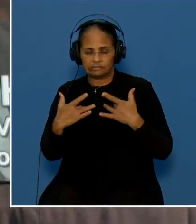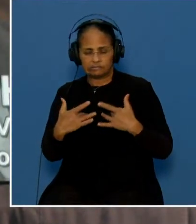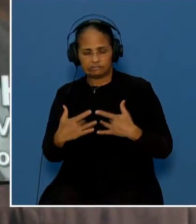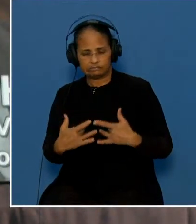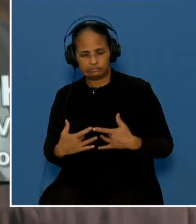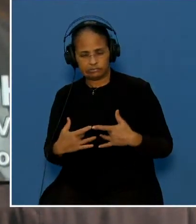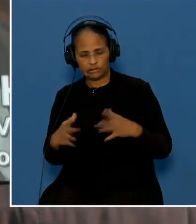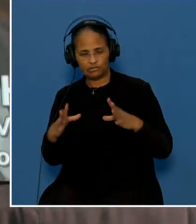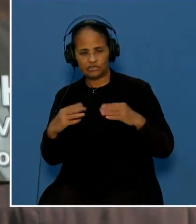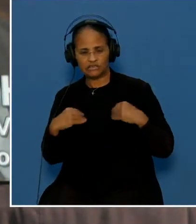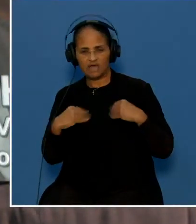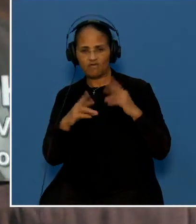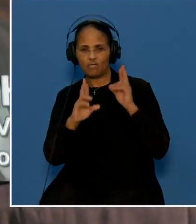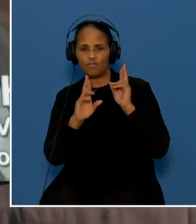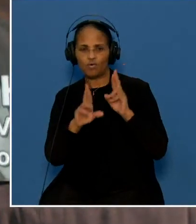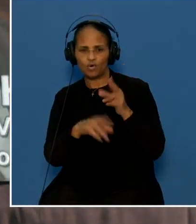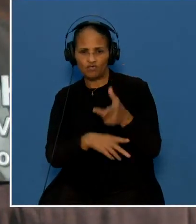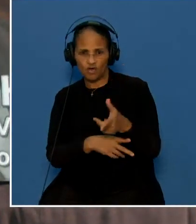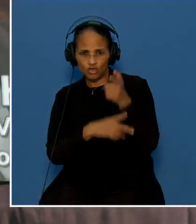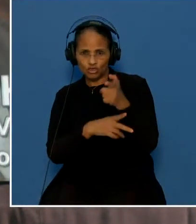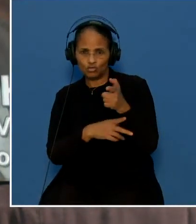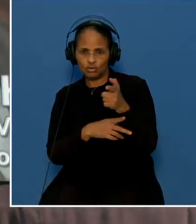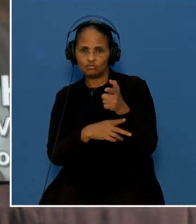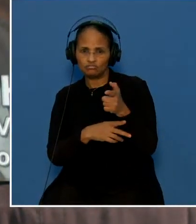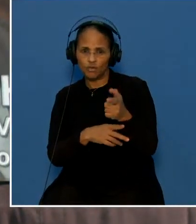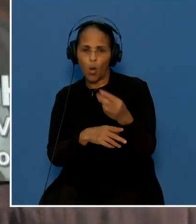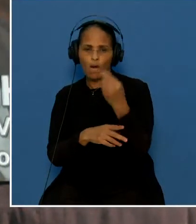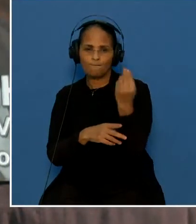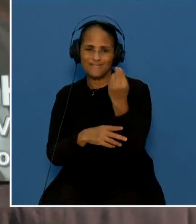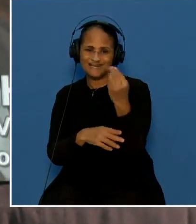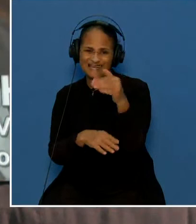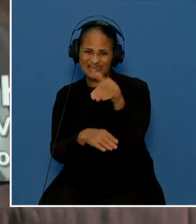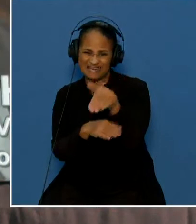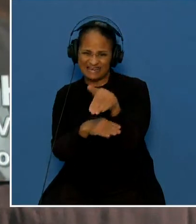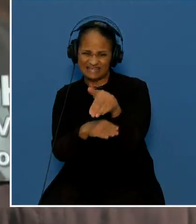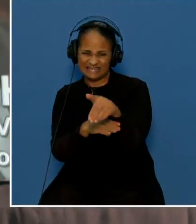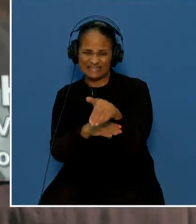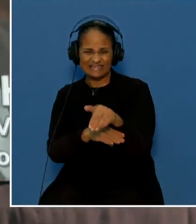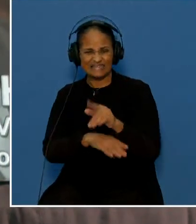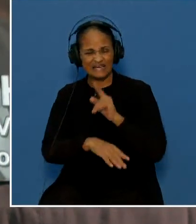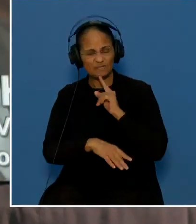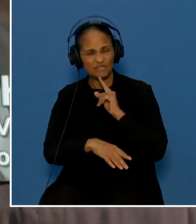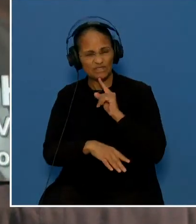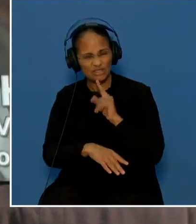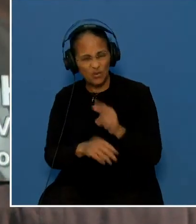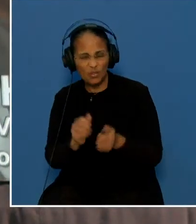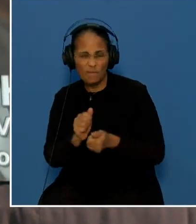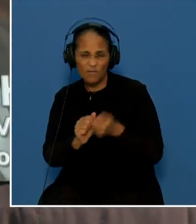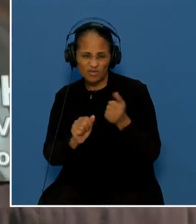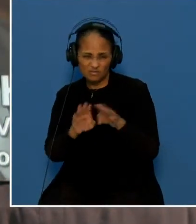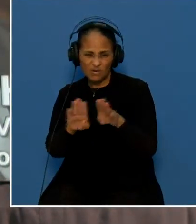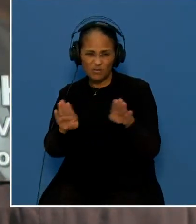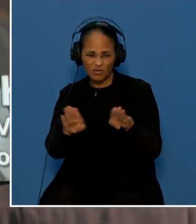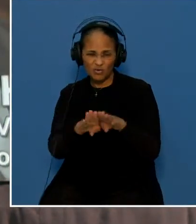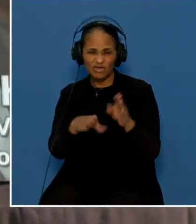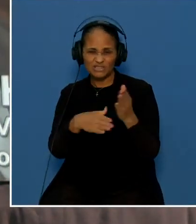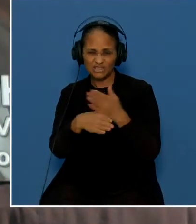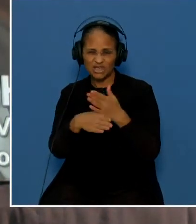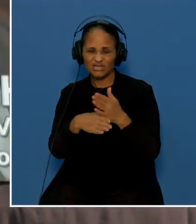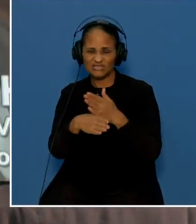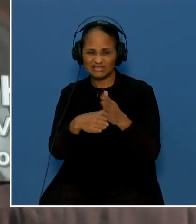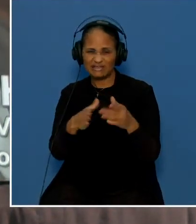to have received reports of a shooting incident on Monday night. I am sure that most of Bermuda shares in this